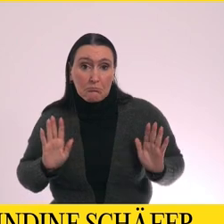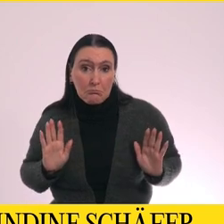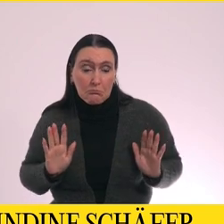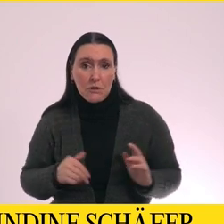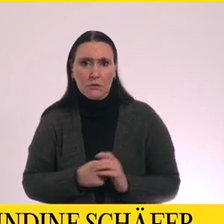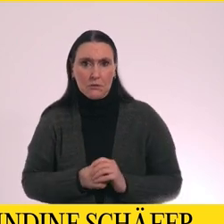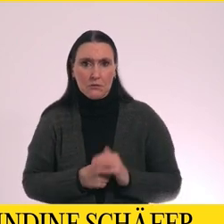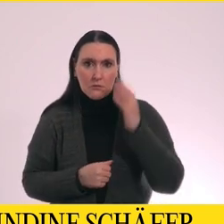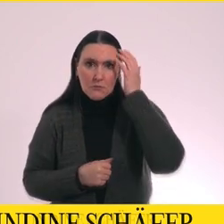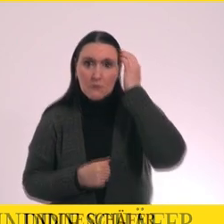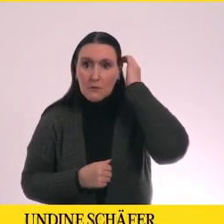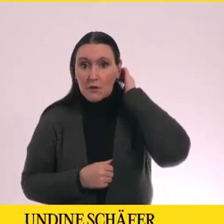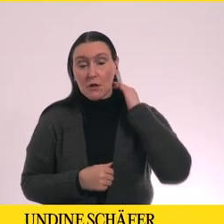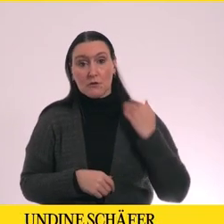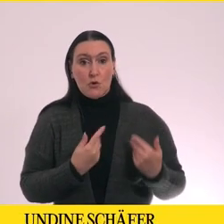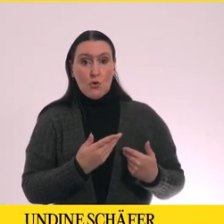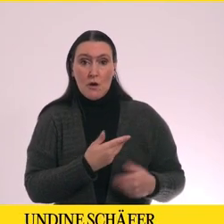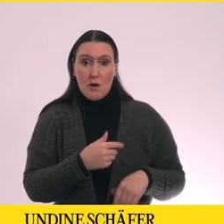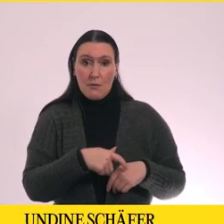who have disabilities to live fully?